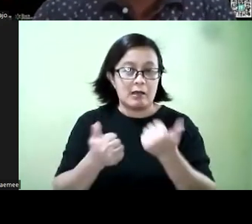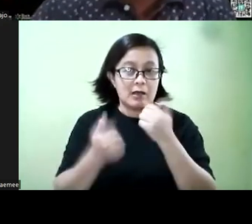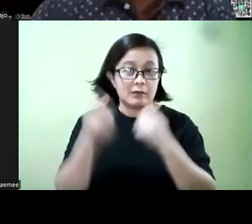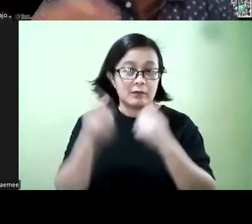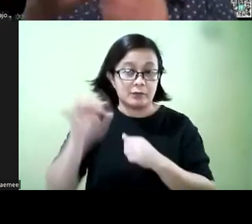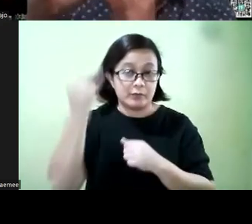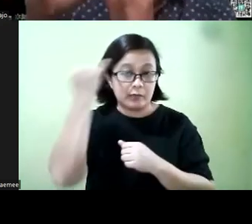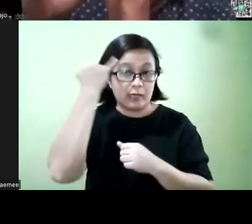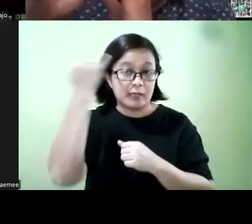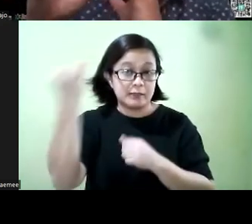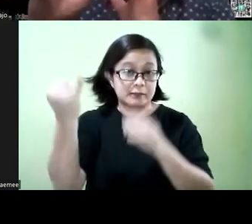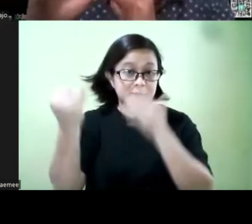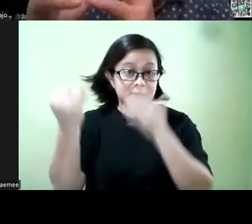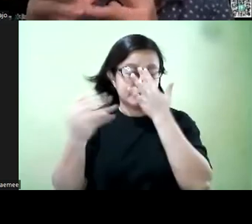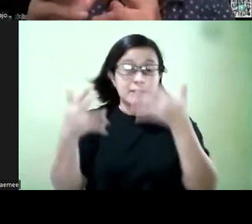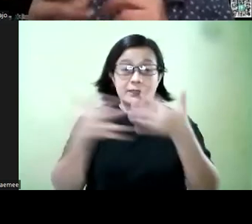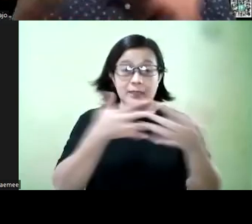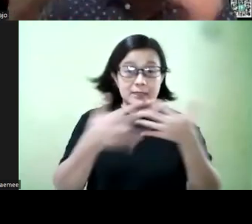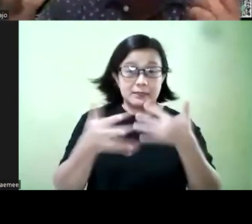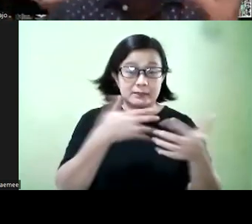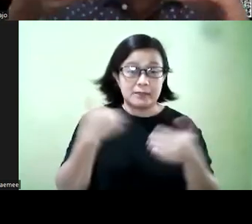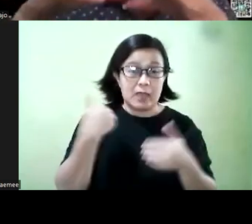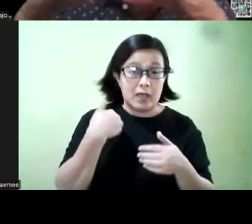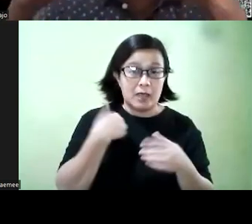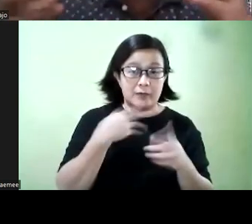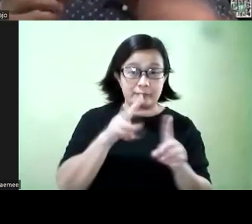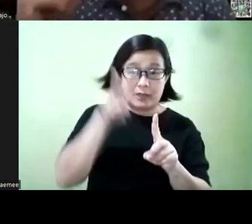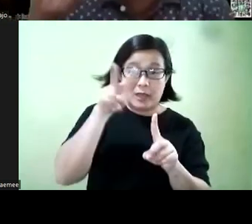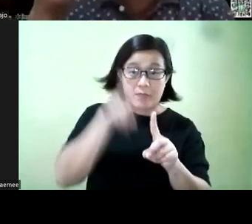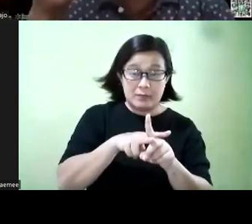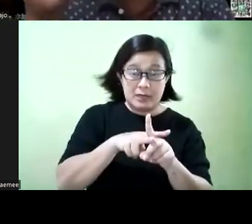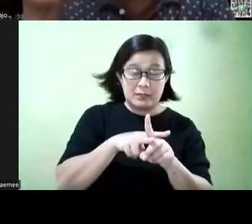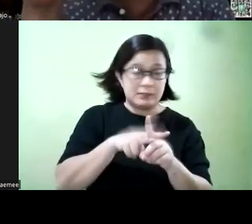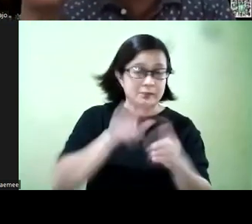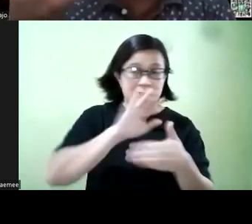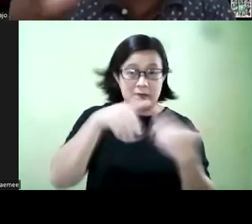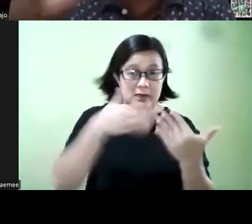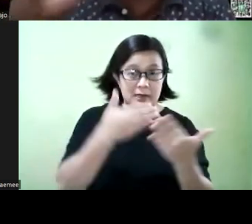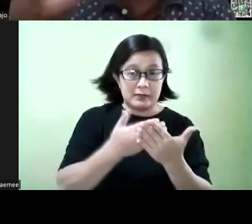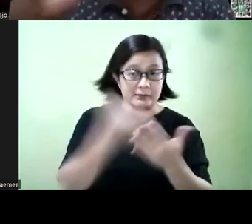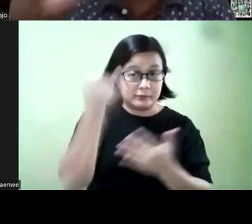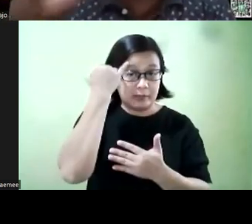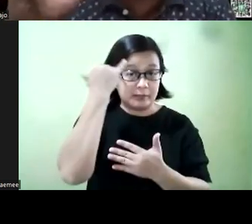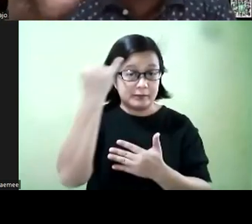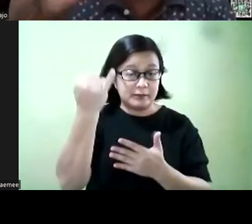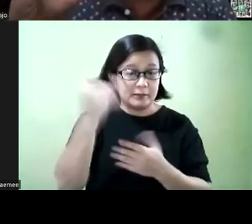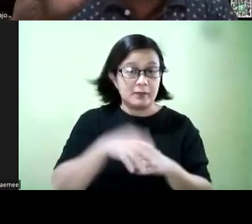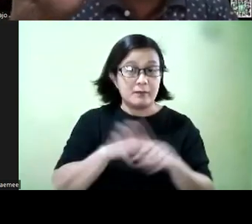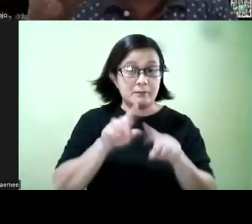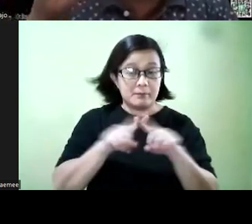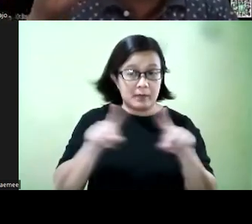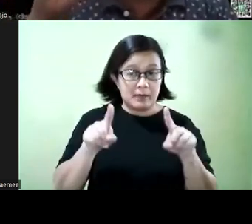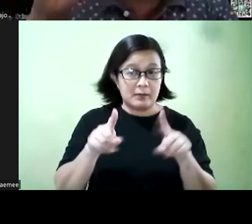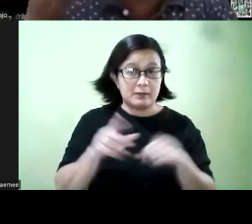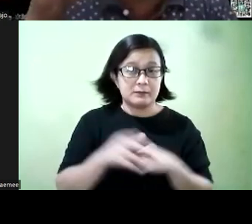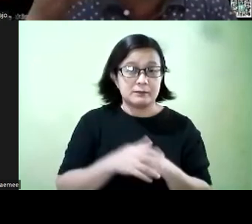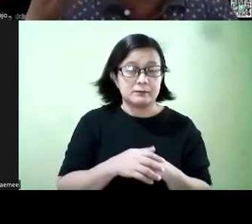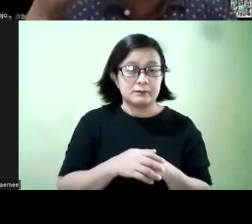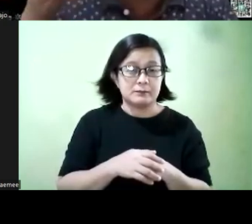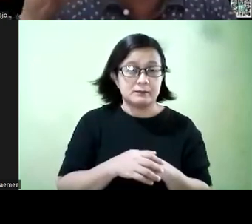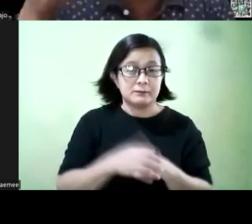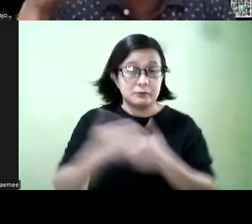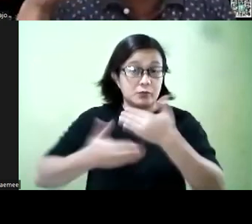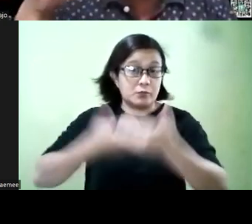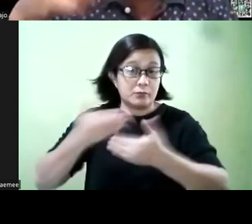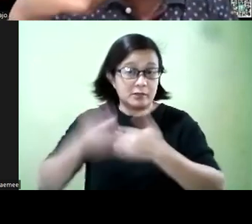is. So even if you don't actually implement the whole idea, the fact that you patent the idea or the process,